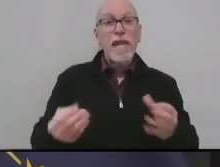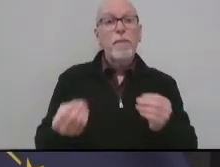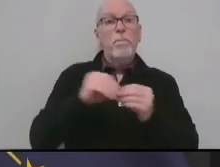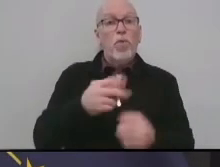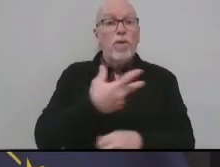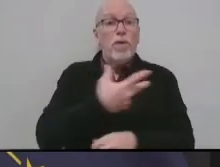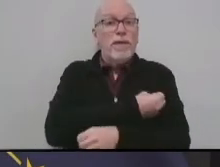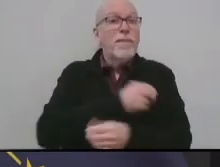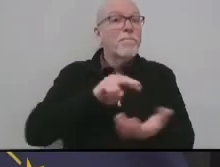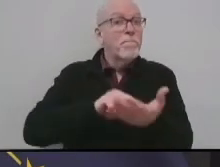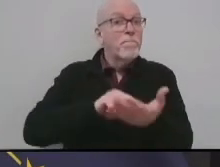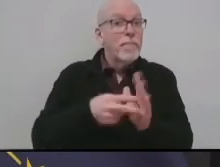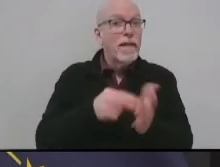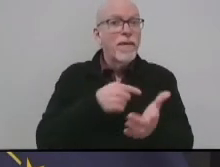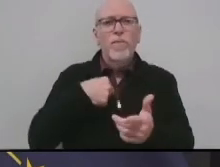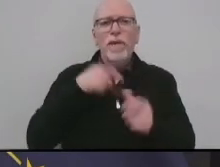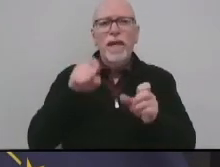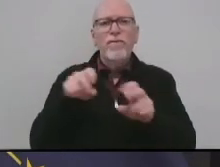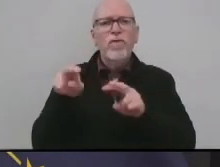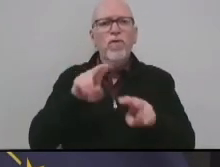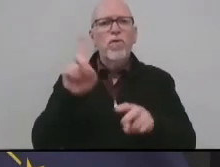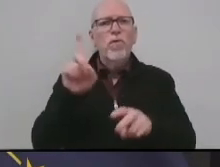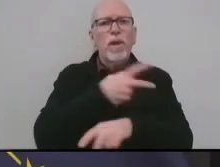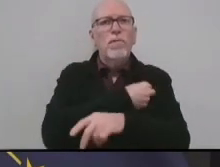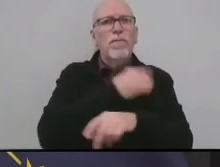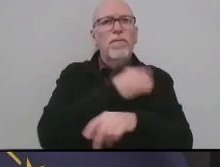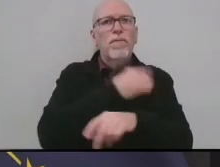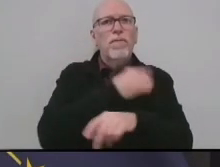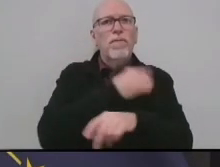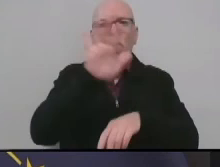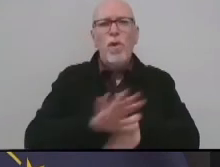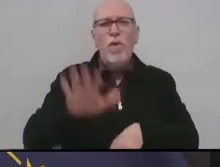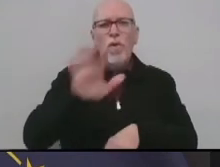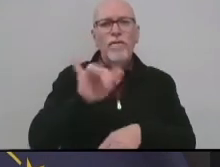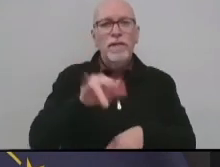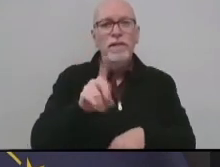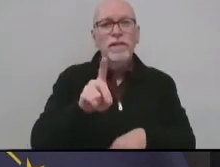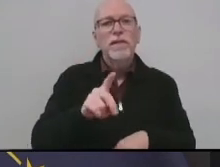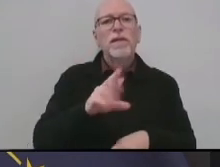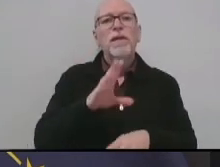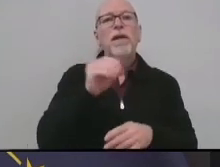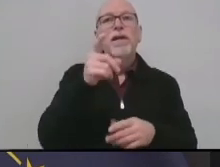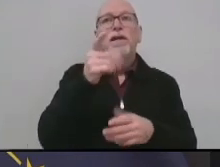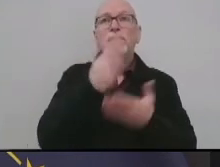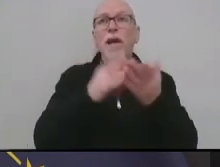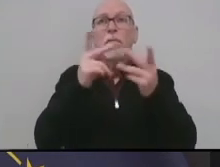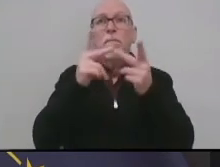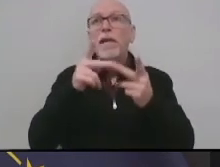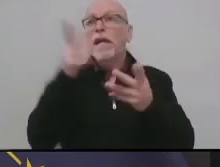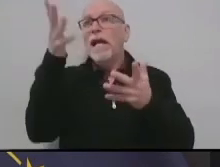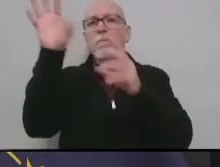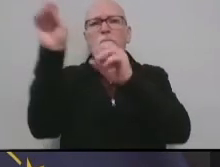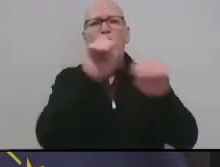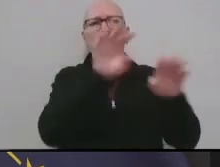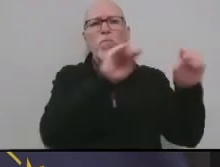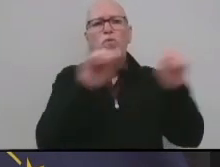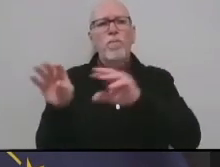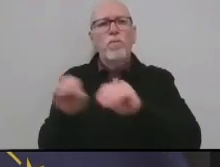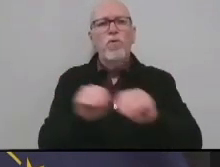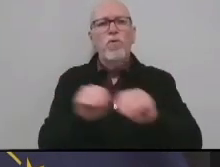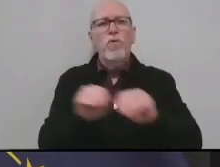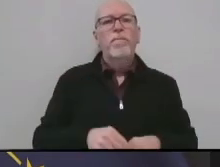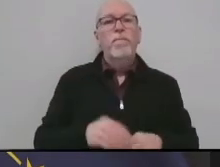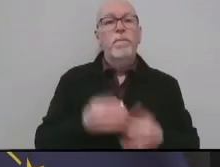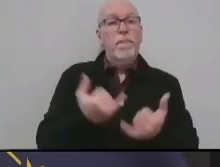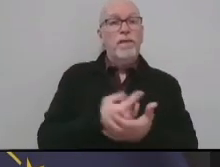at where doses are available throughout the state and move vaccines from different locations. This week, we are deploying another tool